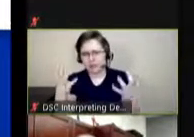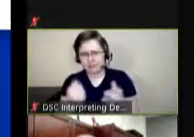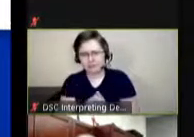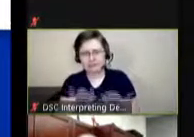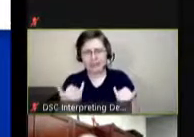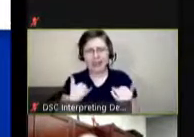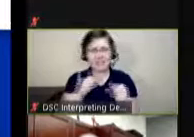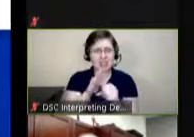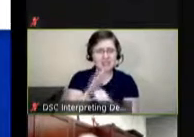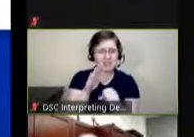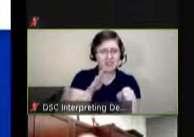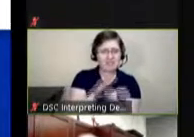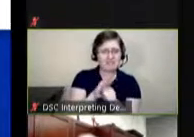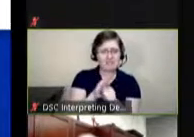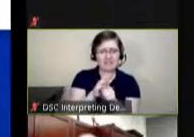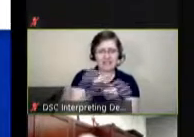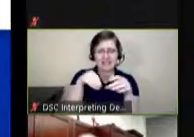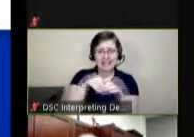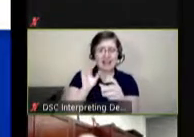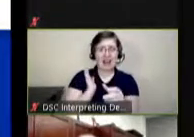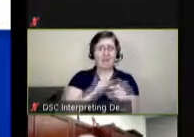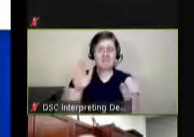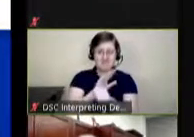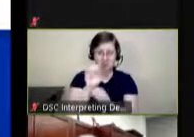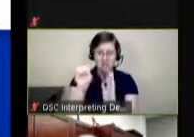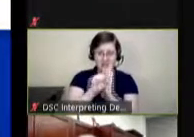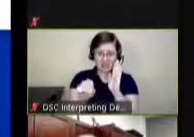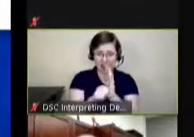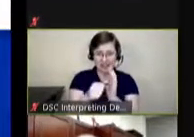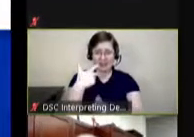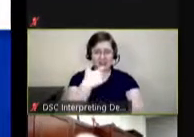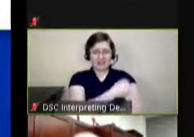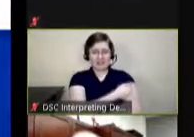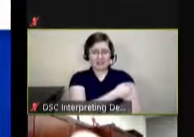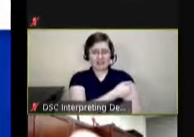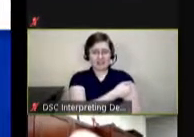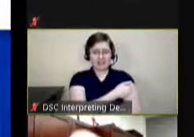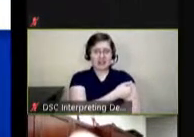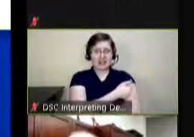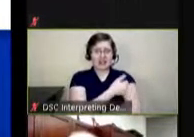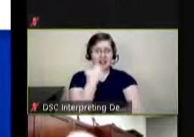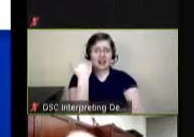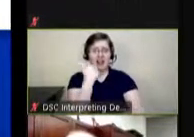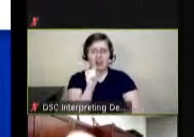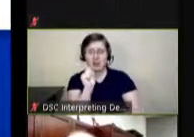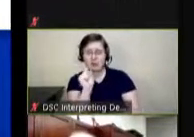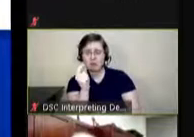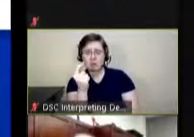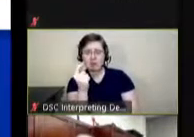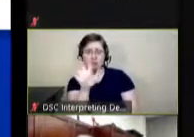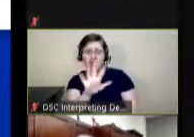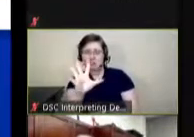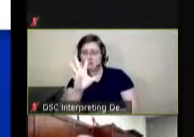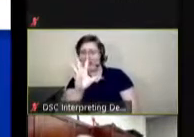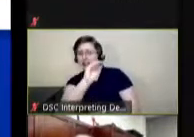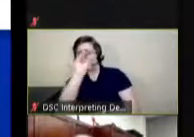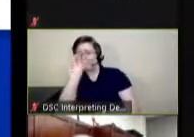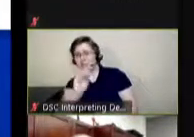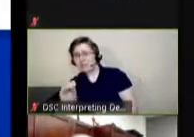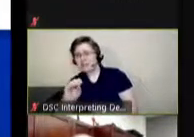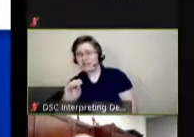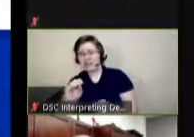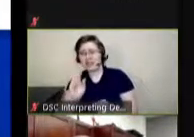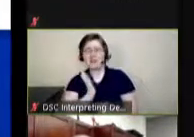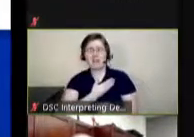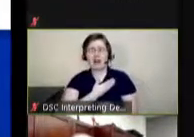enough vaccine in the state to vaccinate anybody who wants to be vaccinated at about a 5% of the